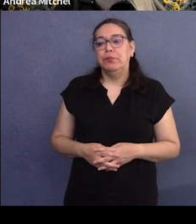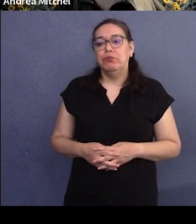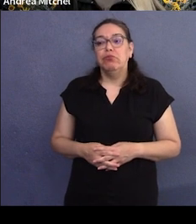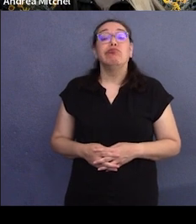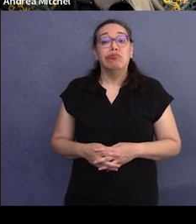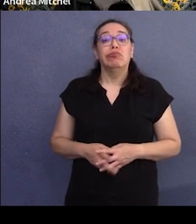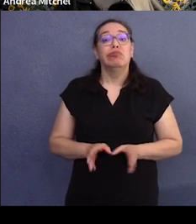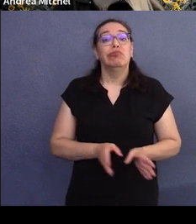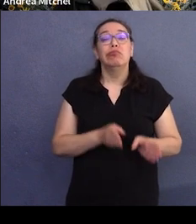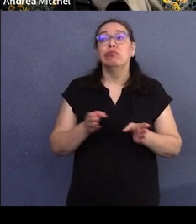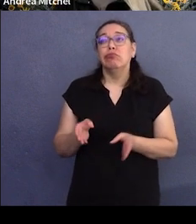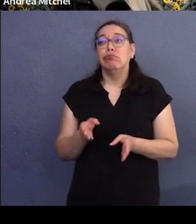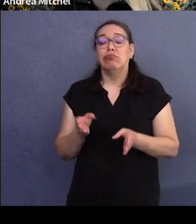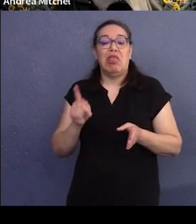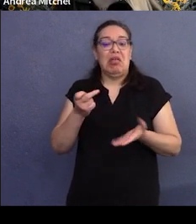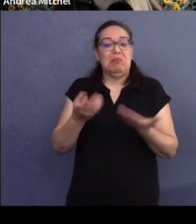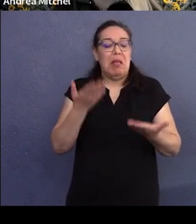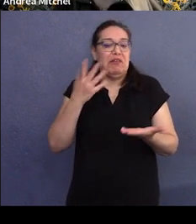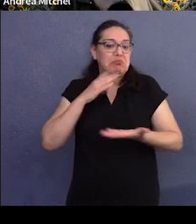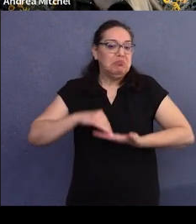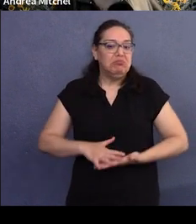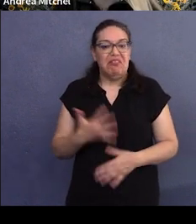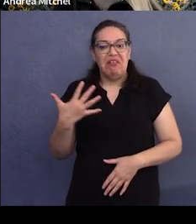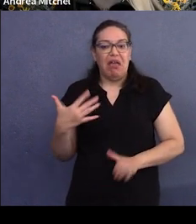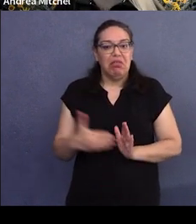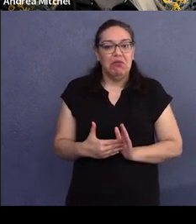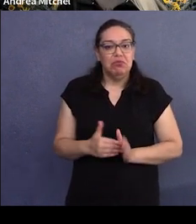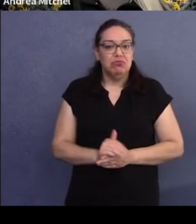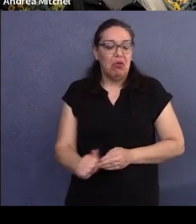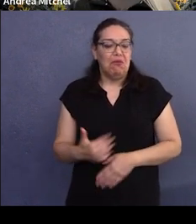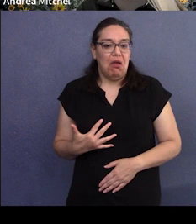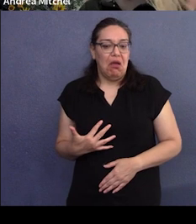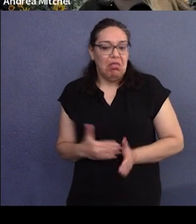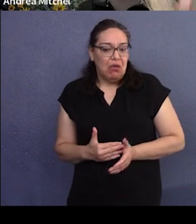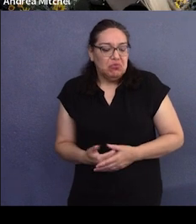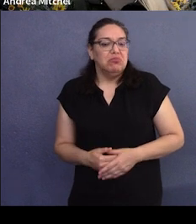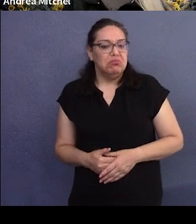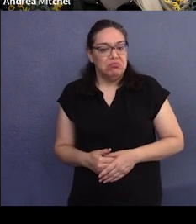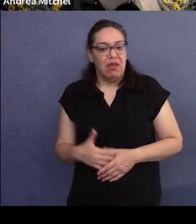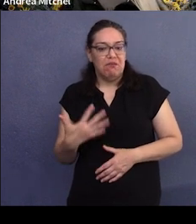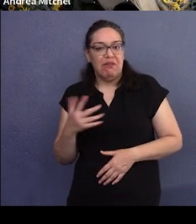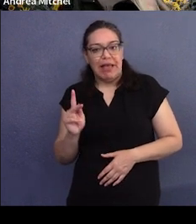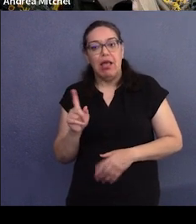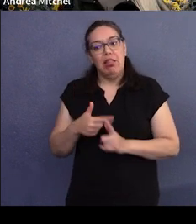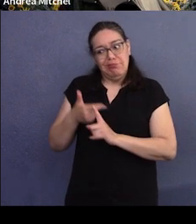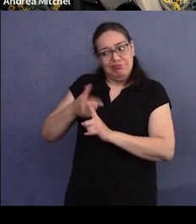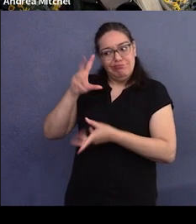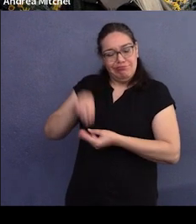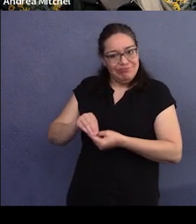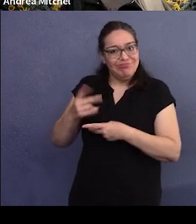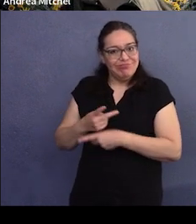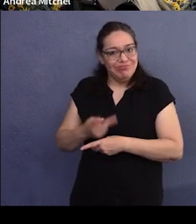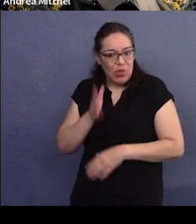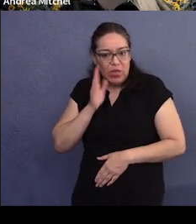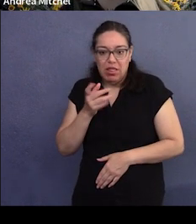And then you'd put, say, $5,000. So then you have, again, it totals it out for you. This isn't